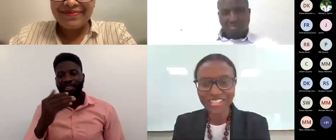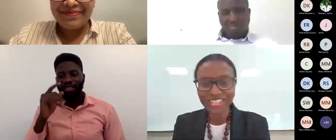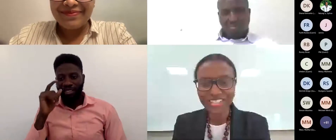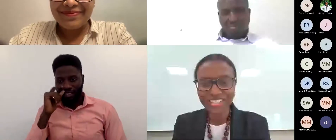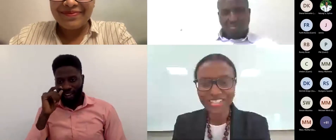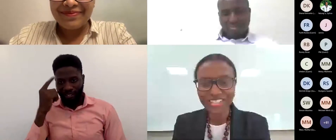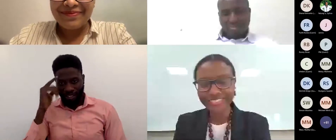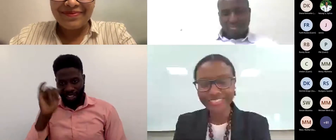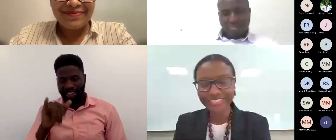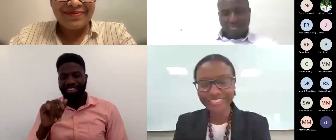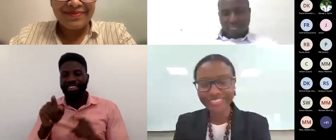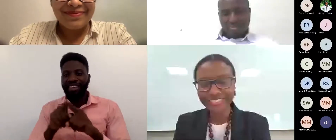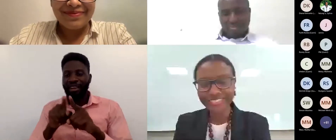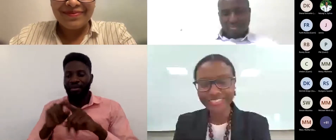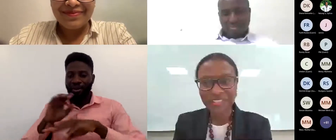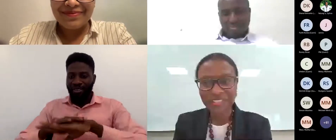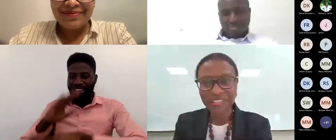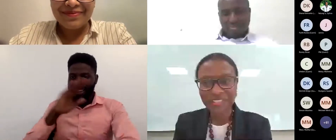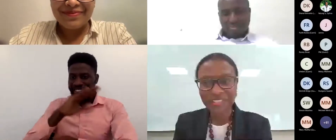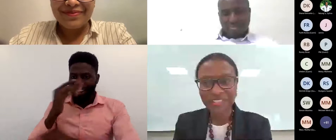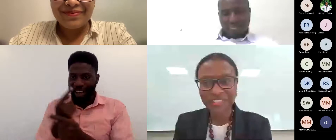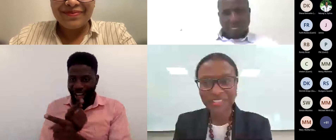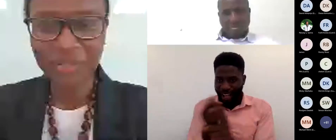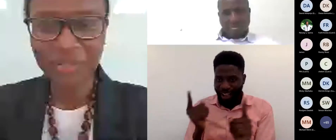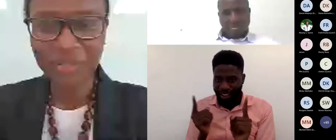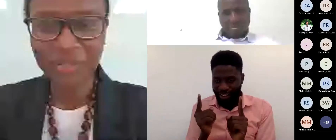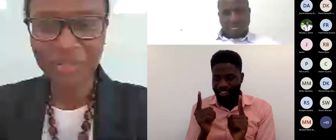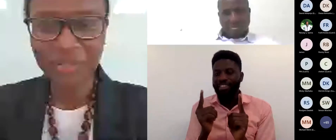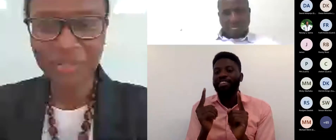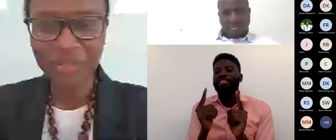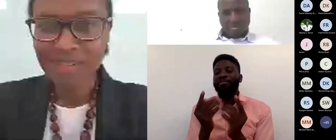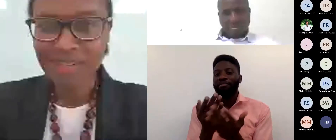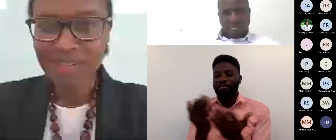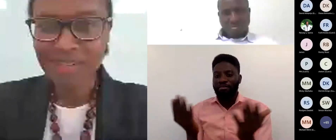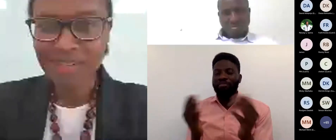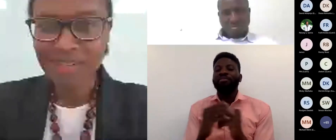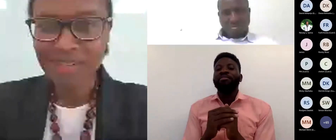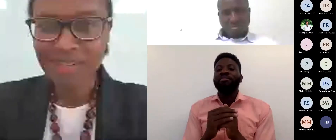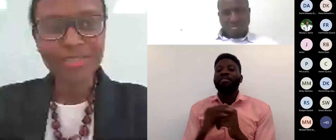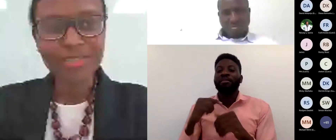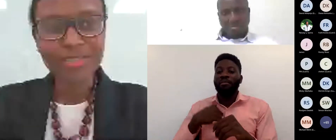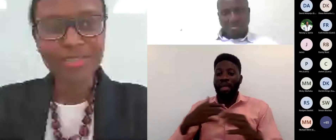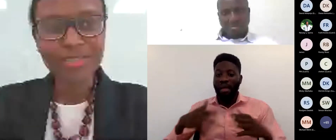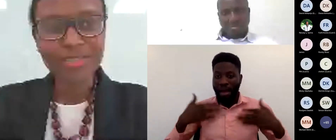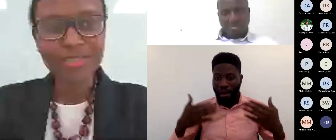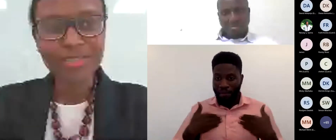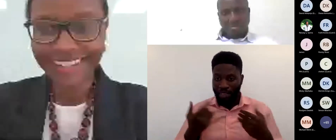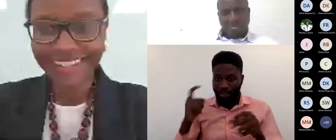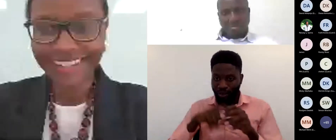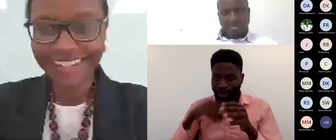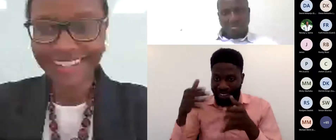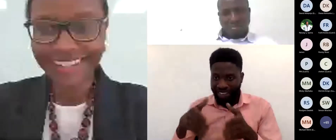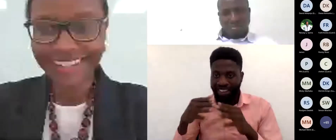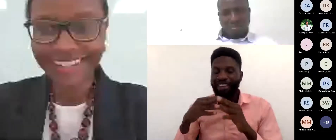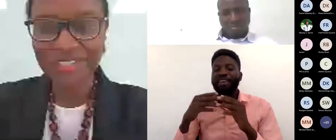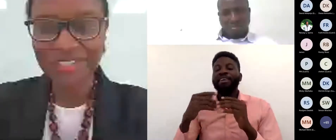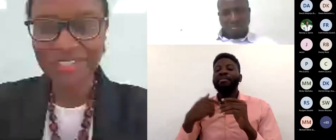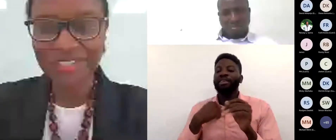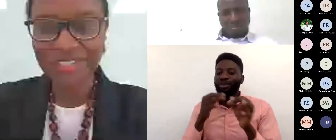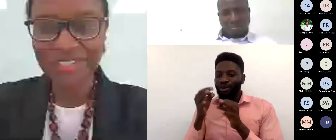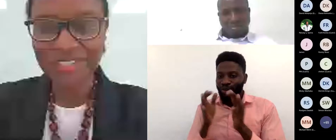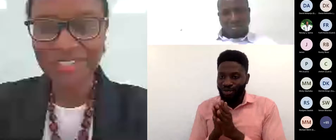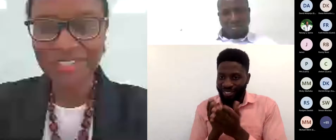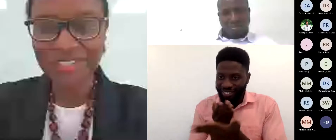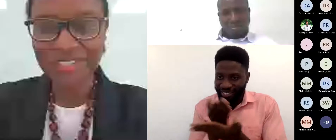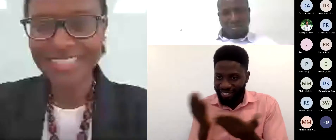afternoon / good evening to everyone who's on the call today. I'm really delighted to be here talking to you. You actually